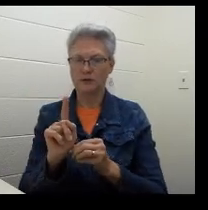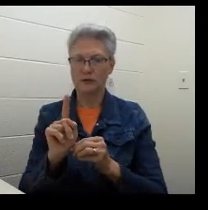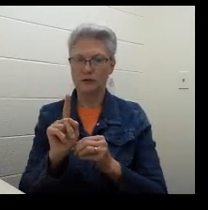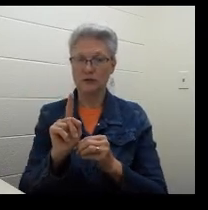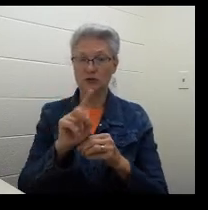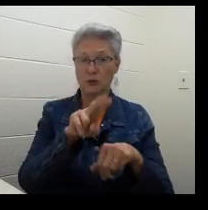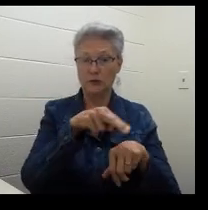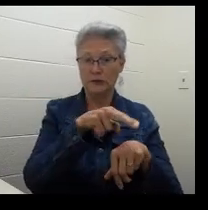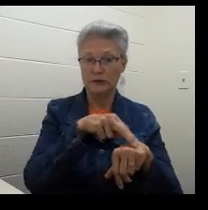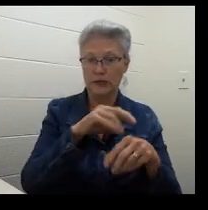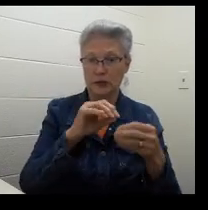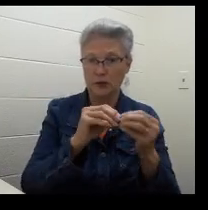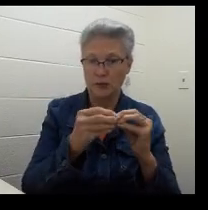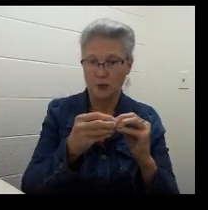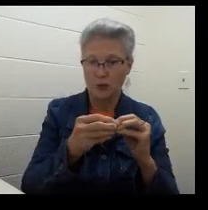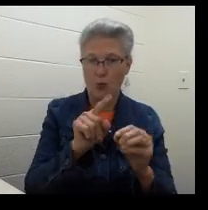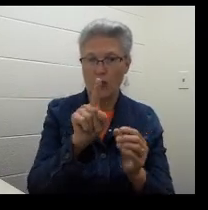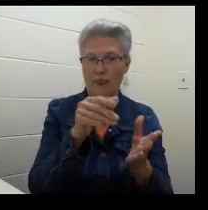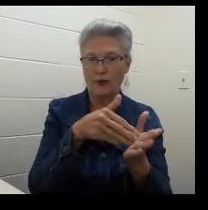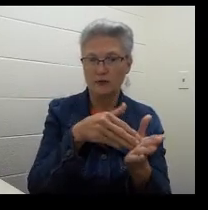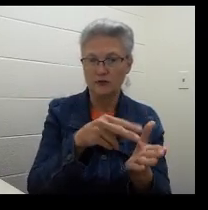standard form, we have